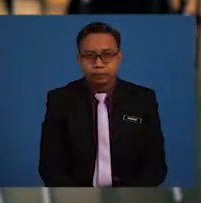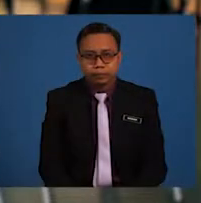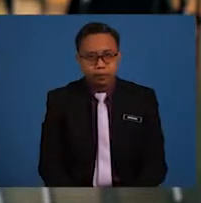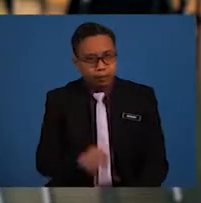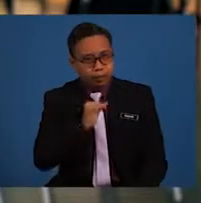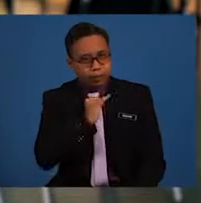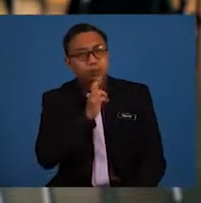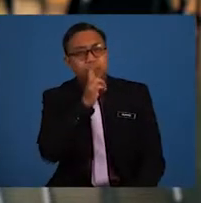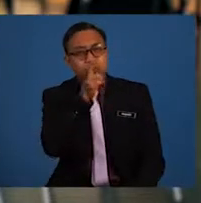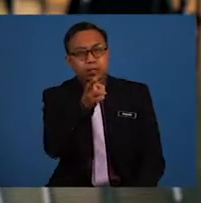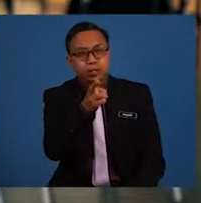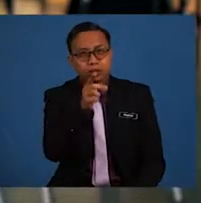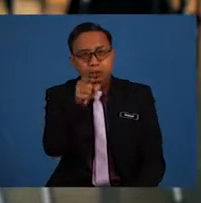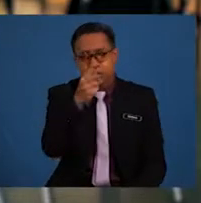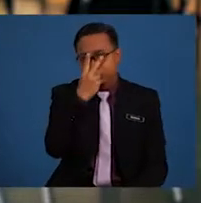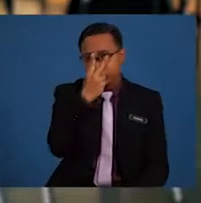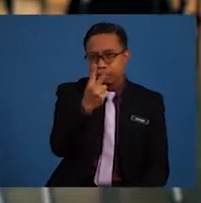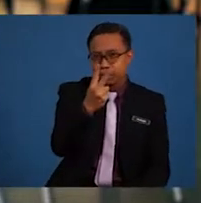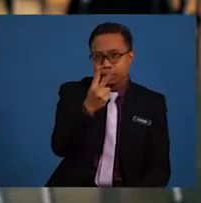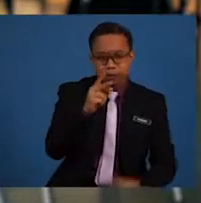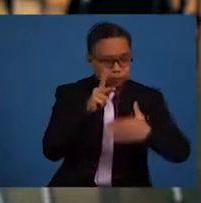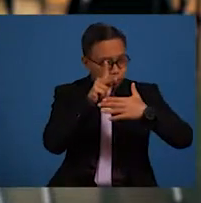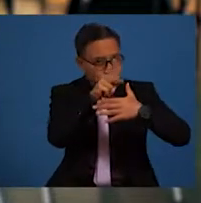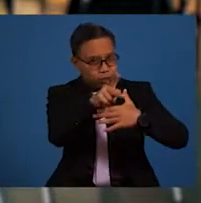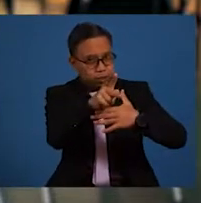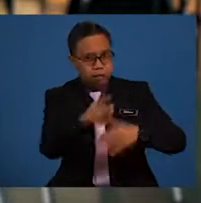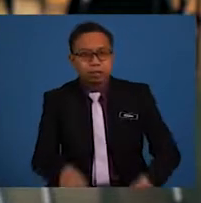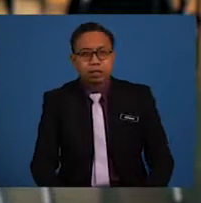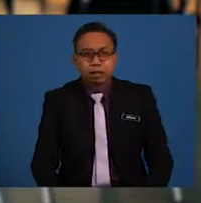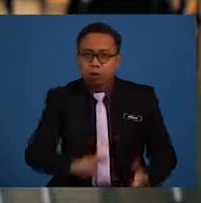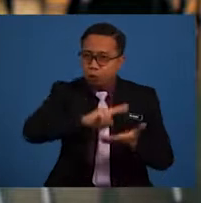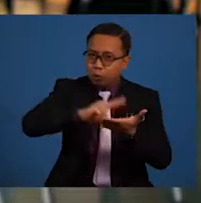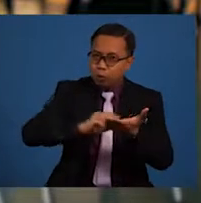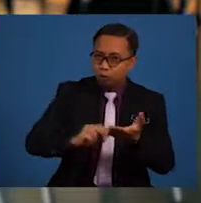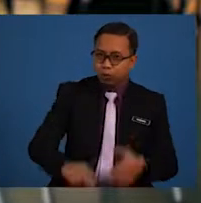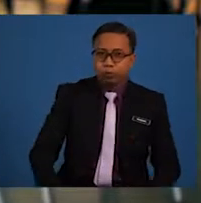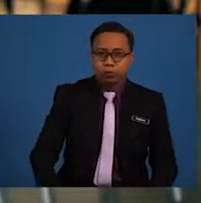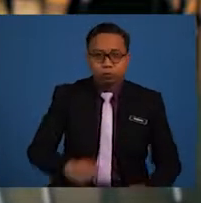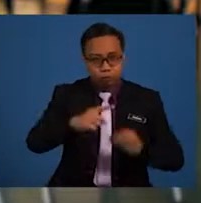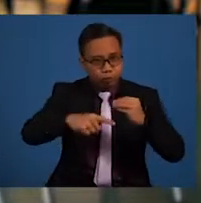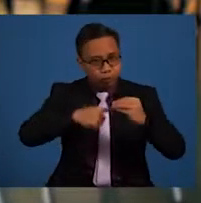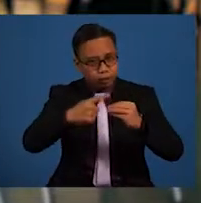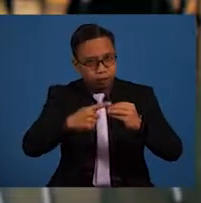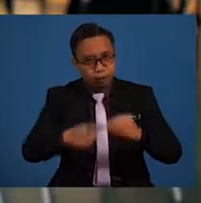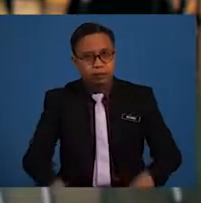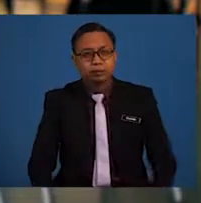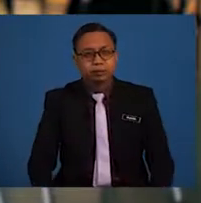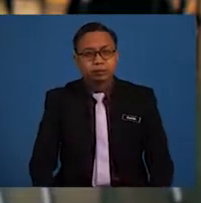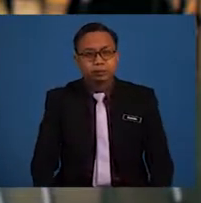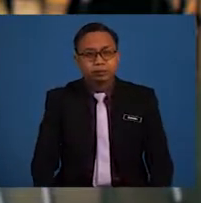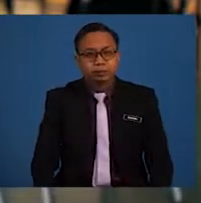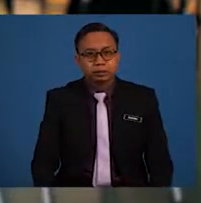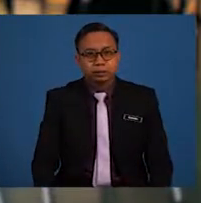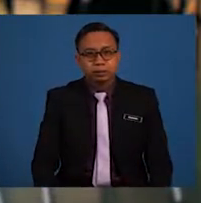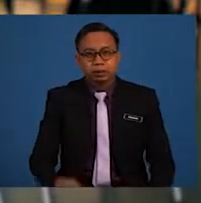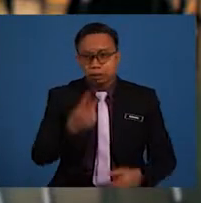I'm sure you have seen this punctuation when you read a text. Come, shall